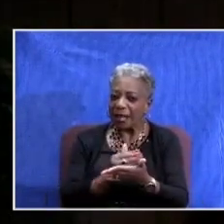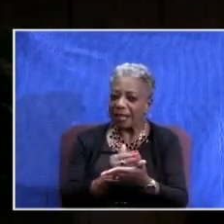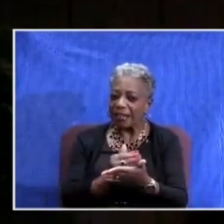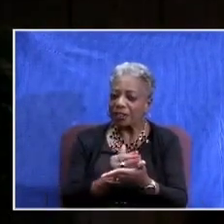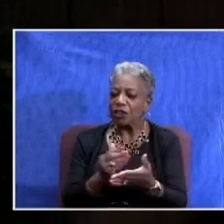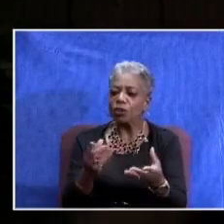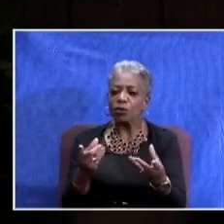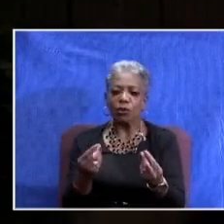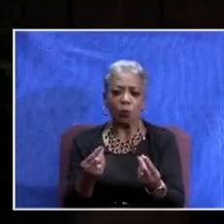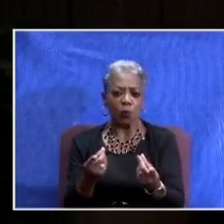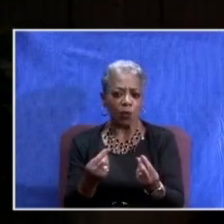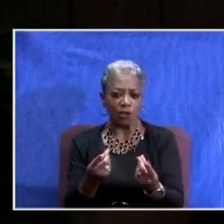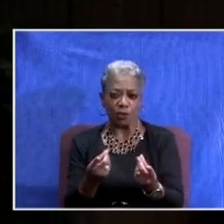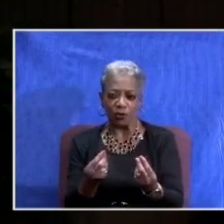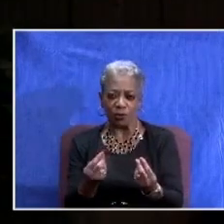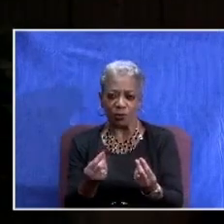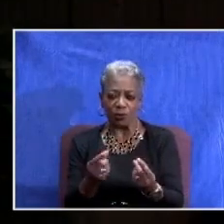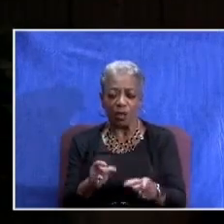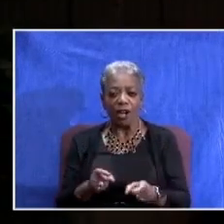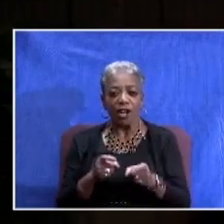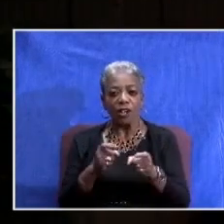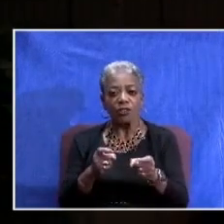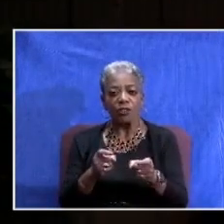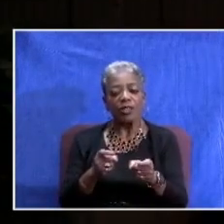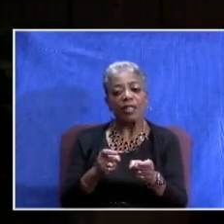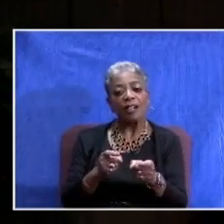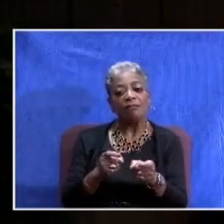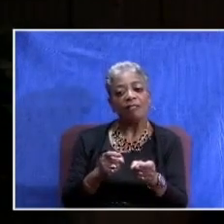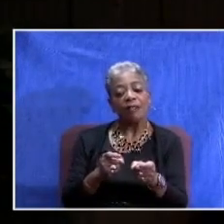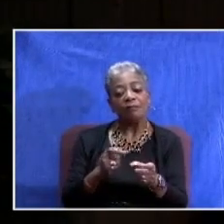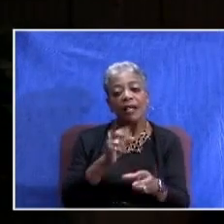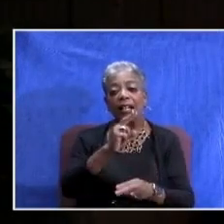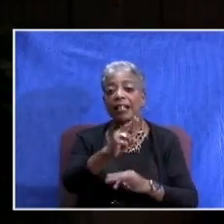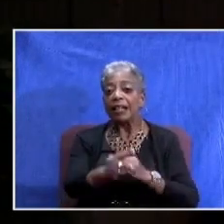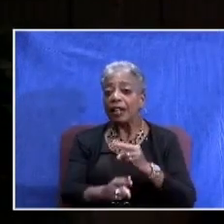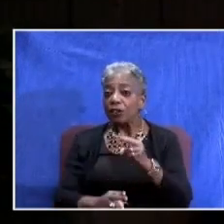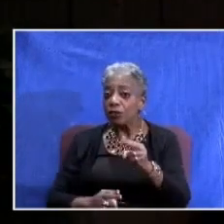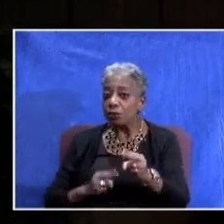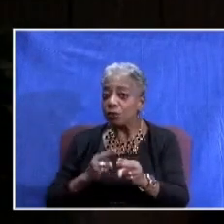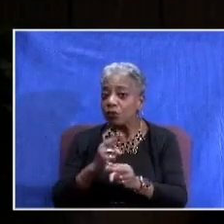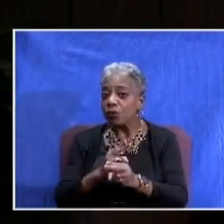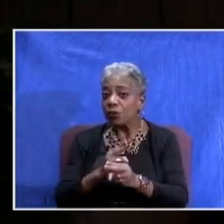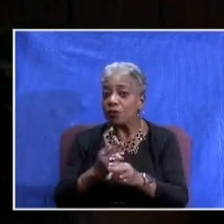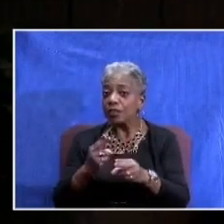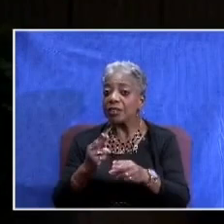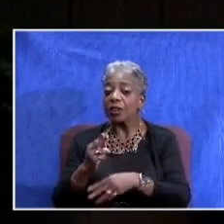Provide universal single-payer health care.